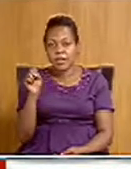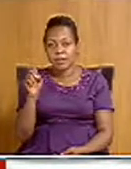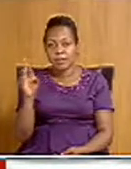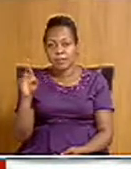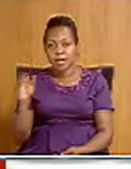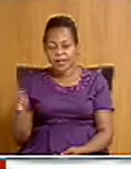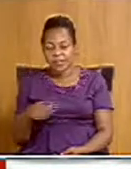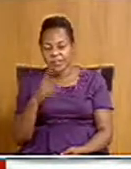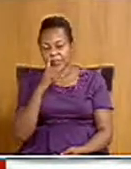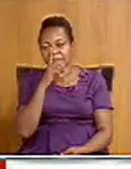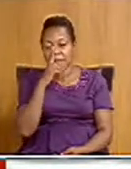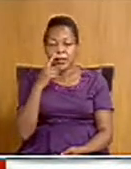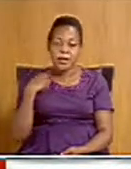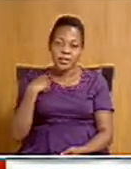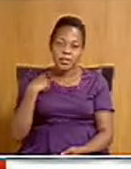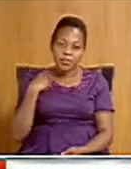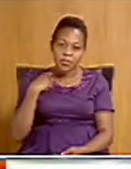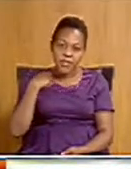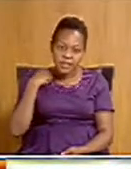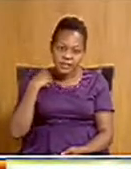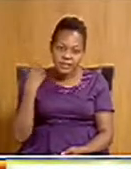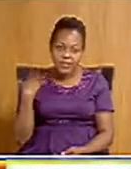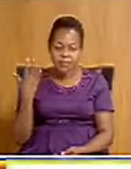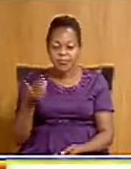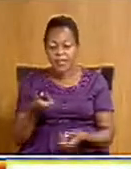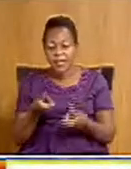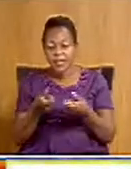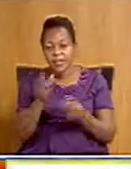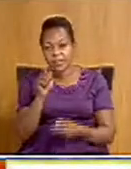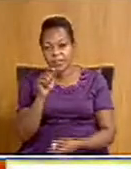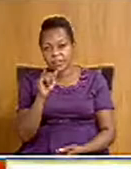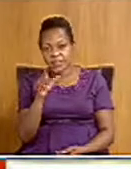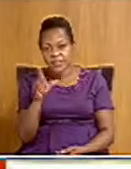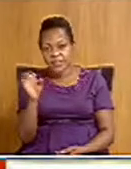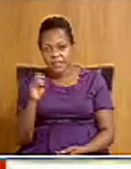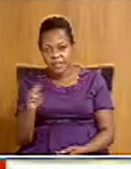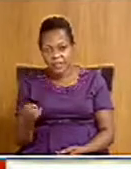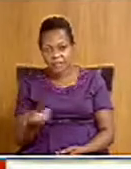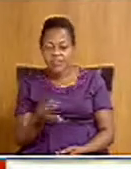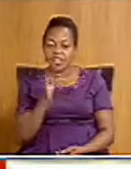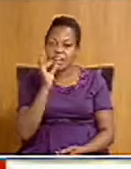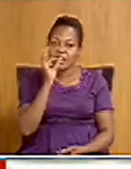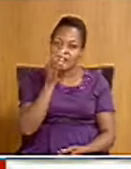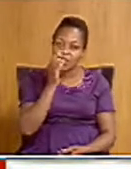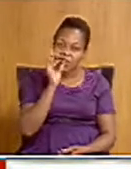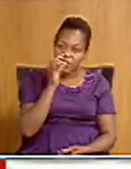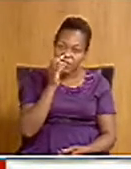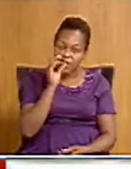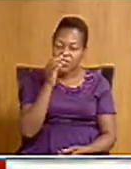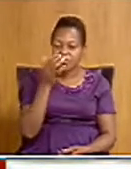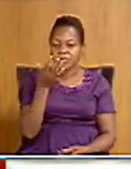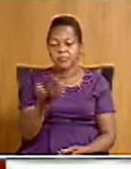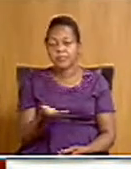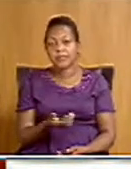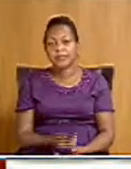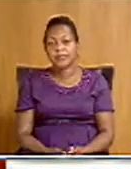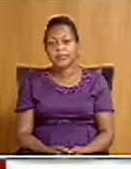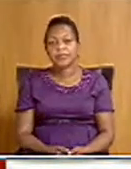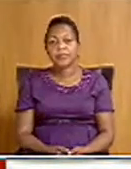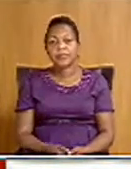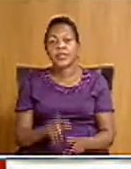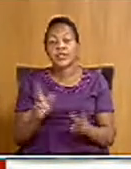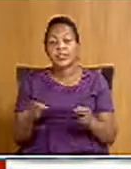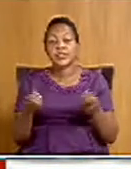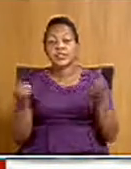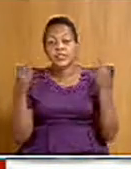motorcycles, textiles, ceramic tires, coffee, 7 million bags,